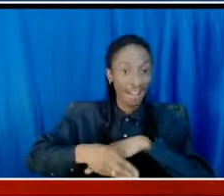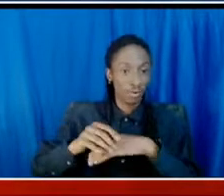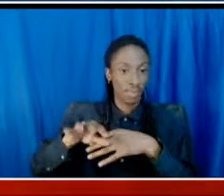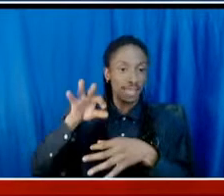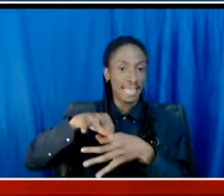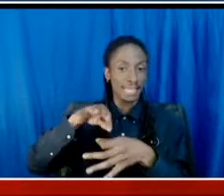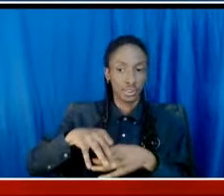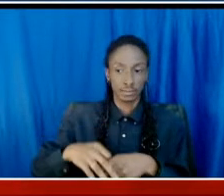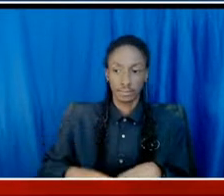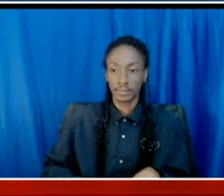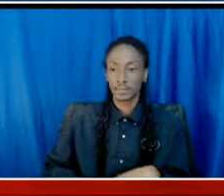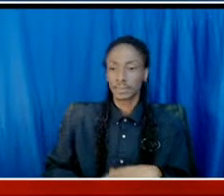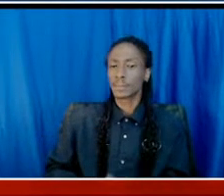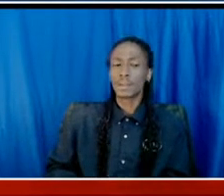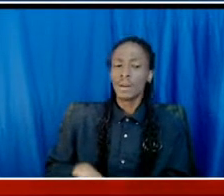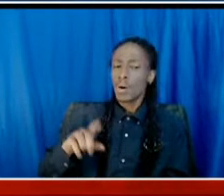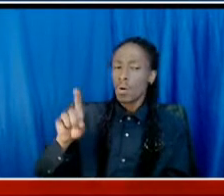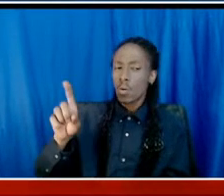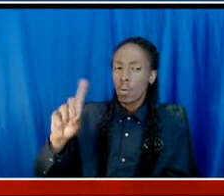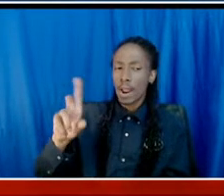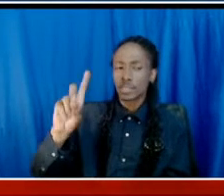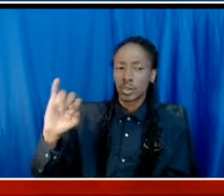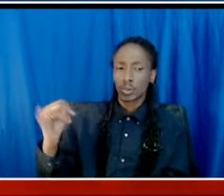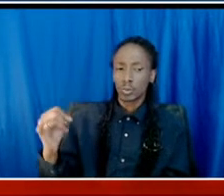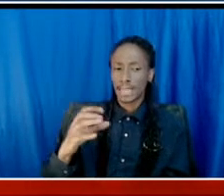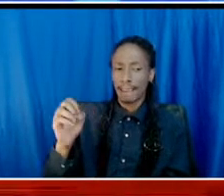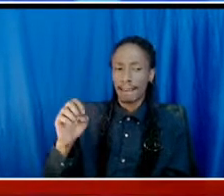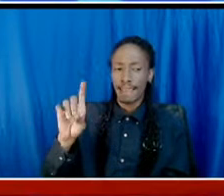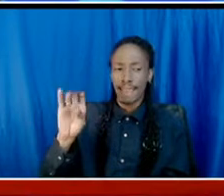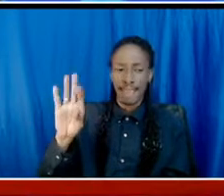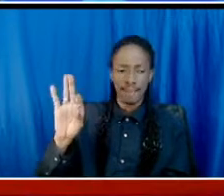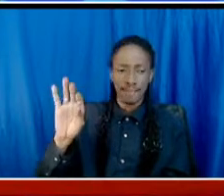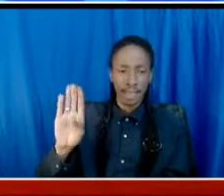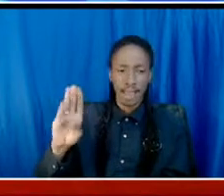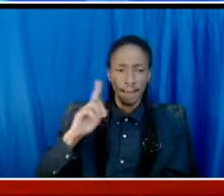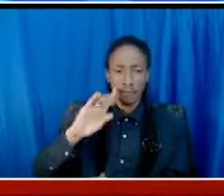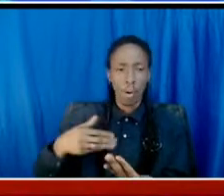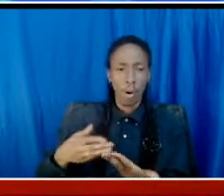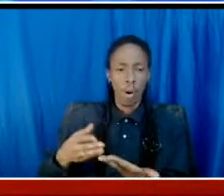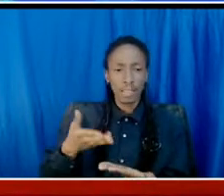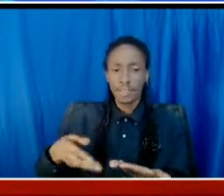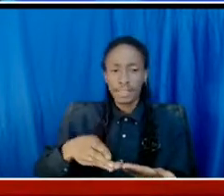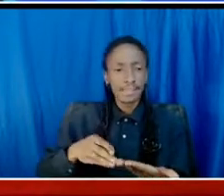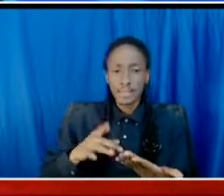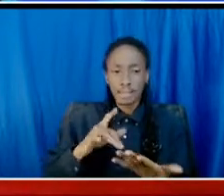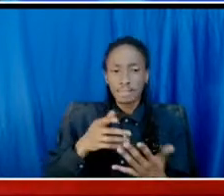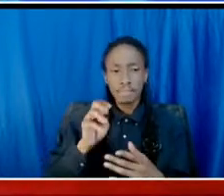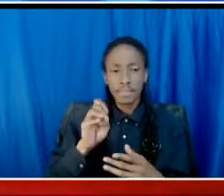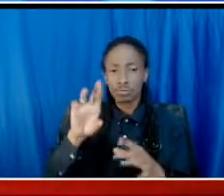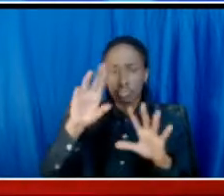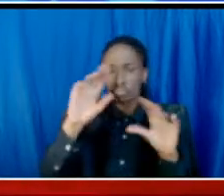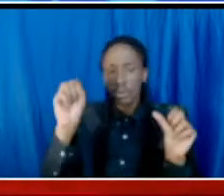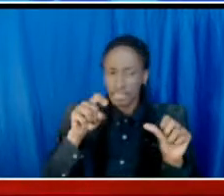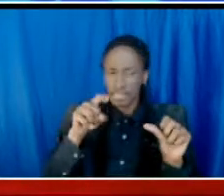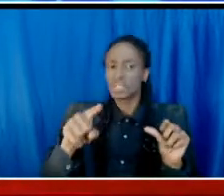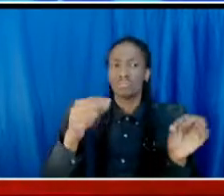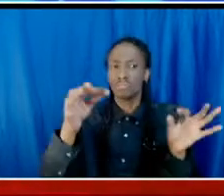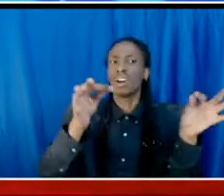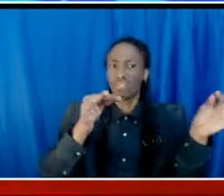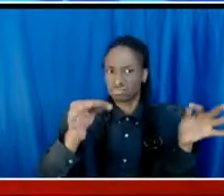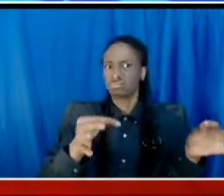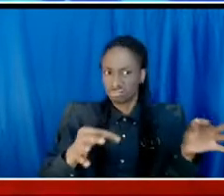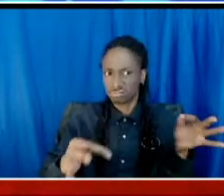Where is the DOJ and the FBI in all of this, Mr. President? You have laid out some serious charges